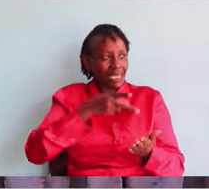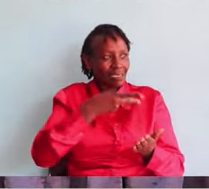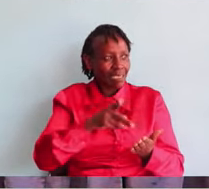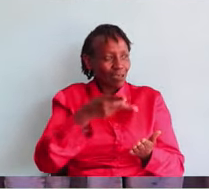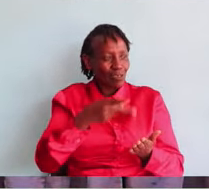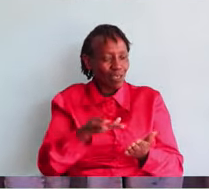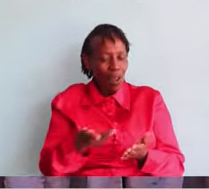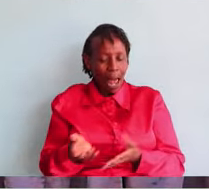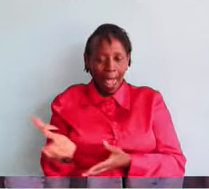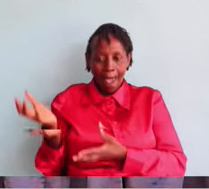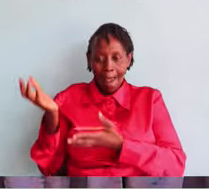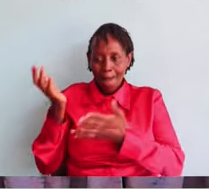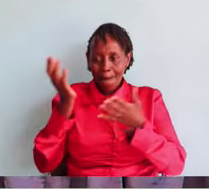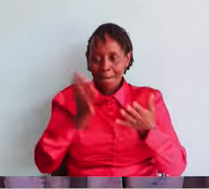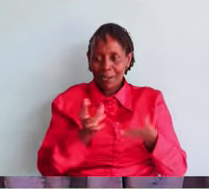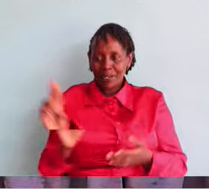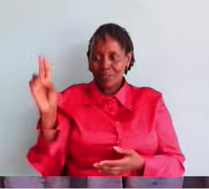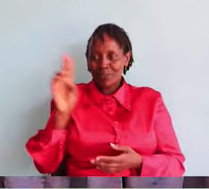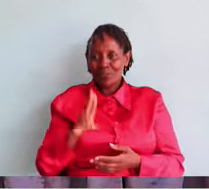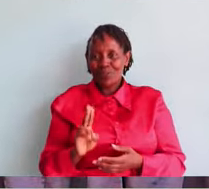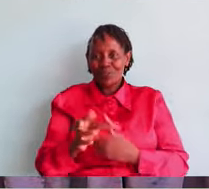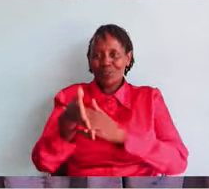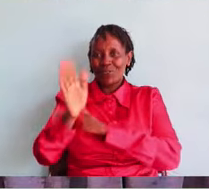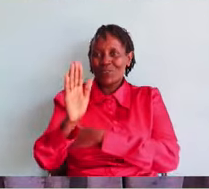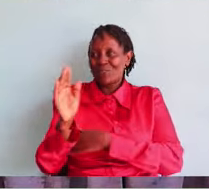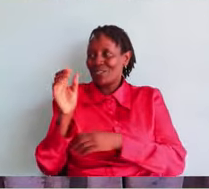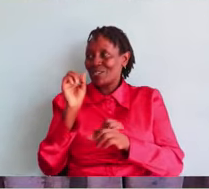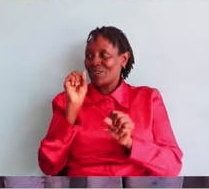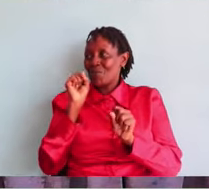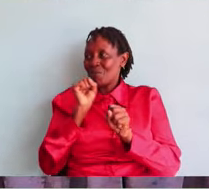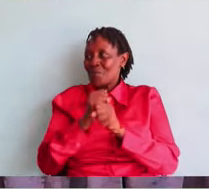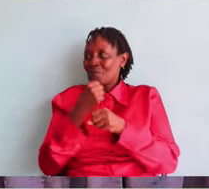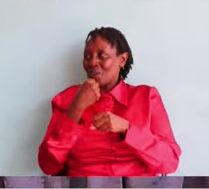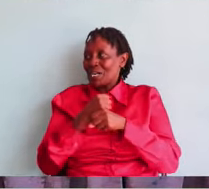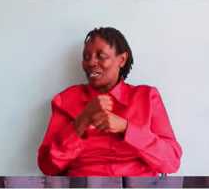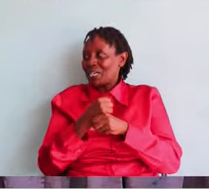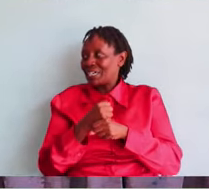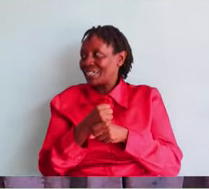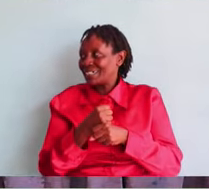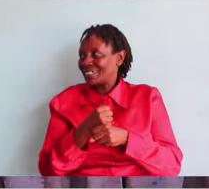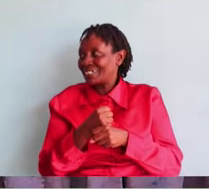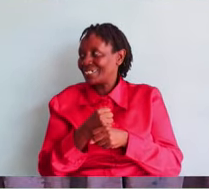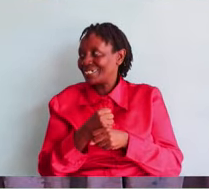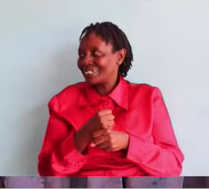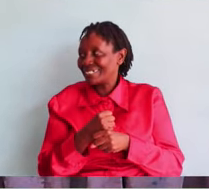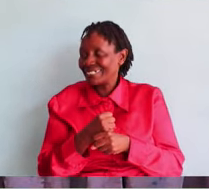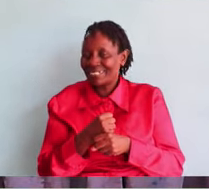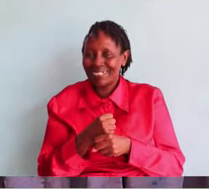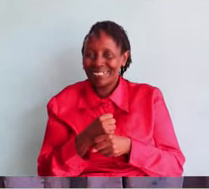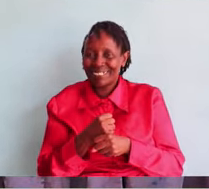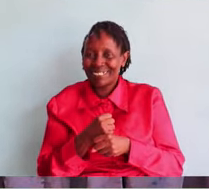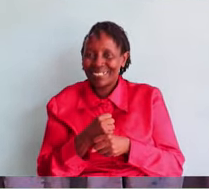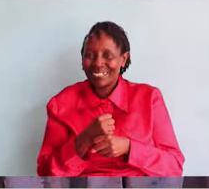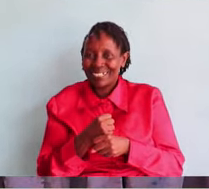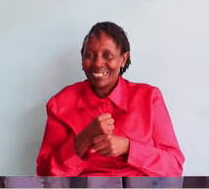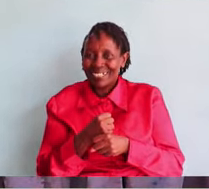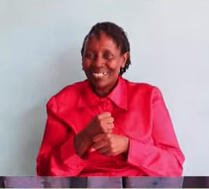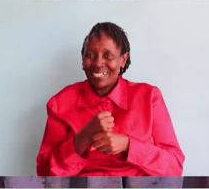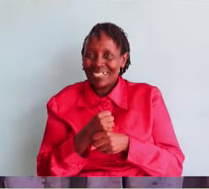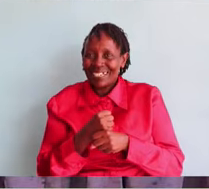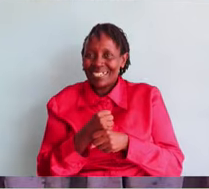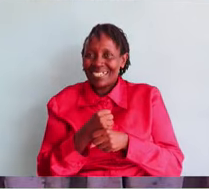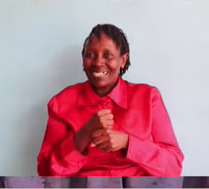they can use them for that work. I can see Pastor Leonard looking at me. I know he's a very good Bible student, and he's wondering. But that's why I